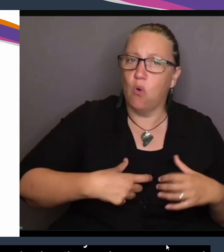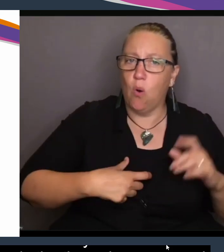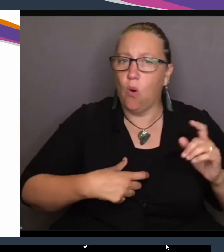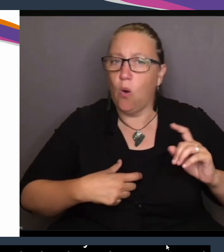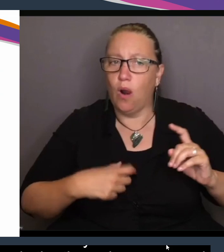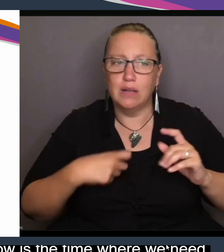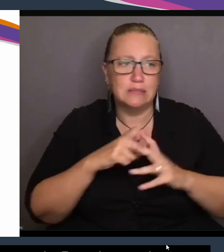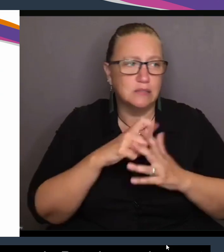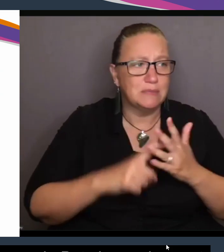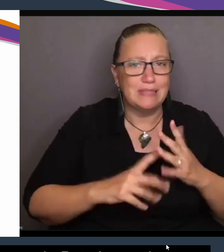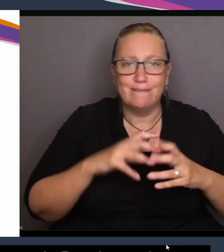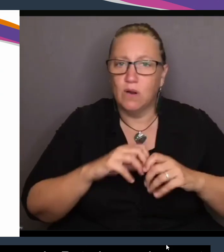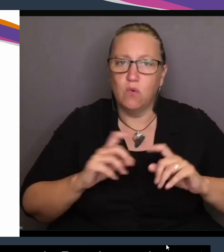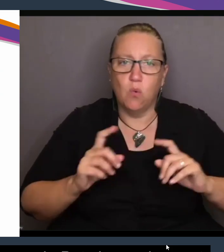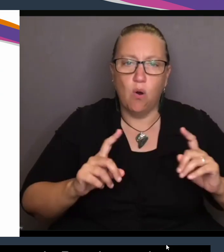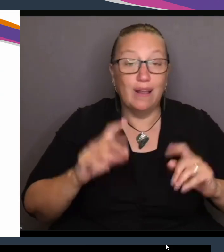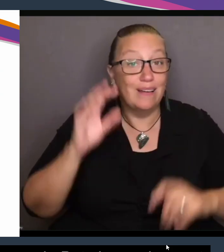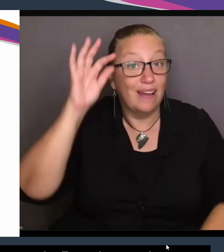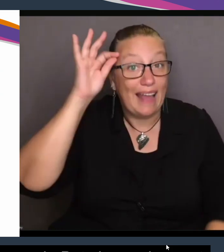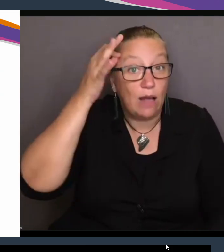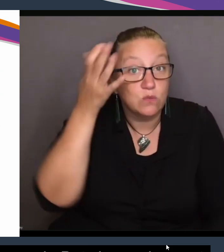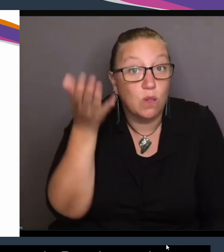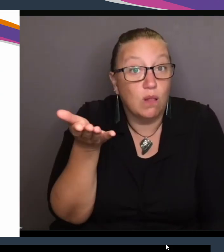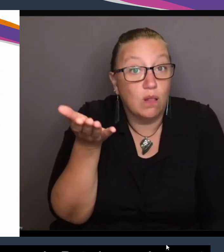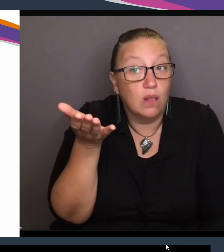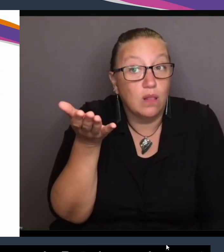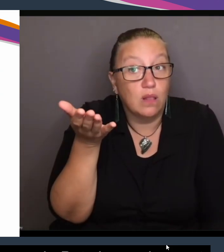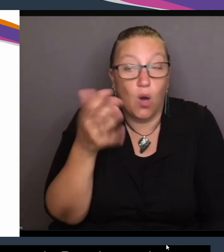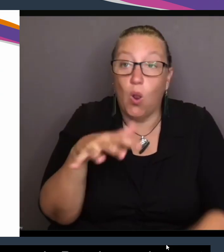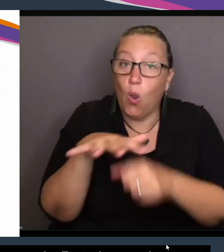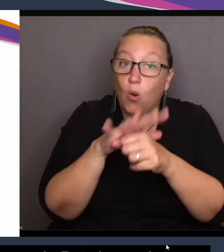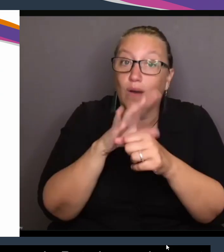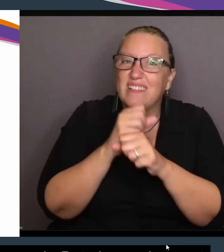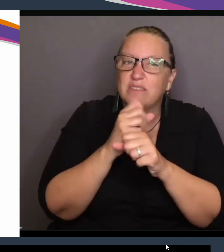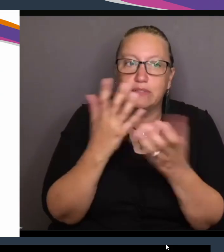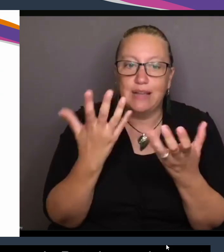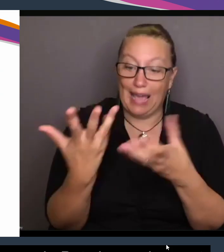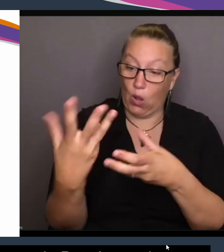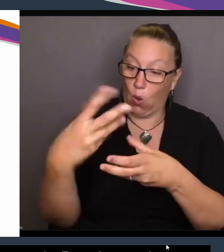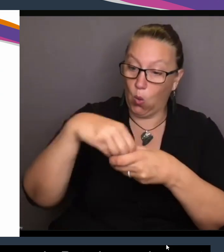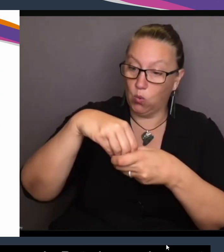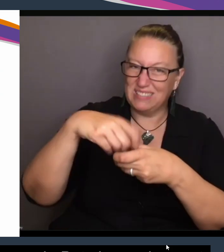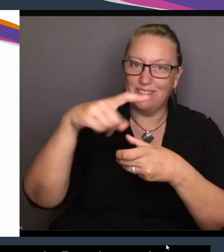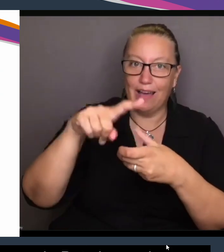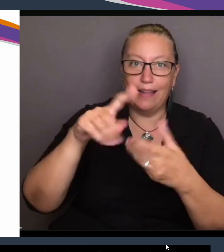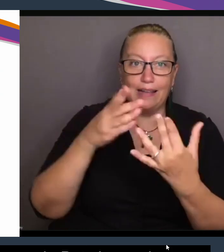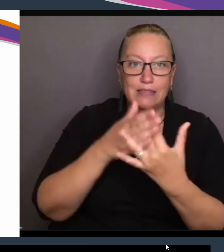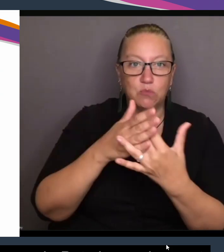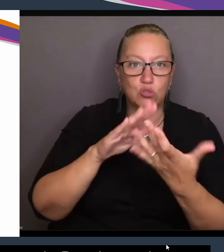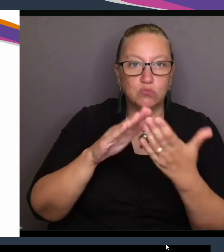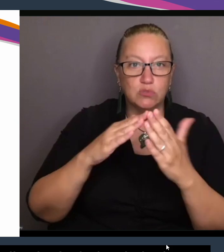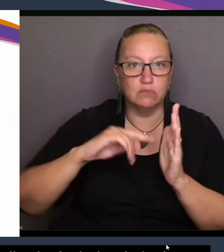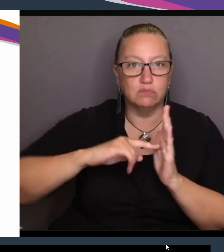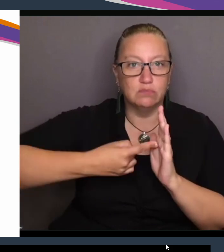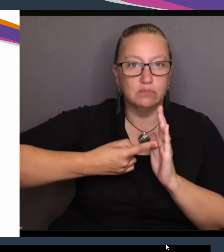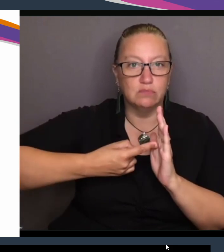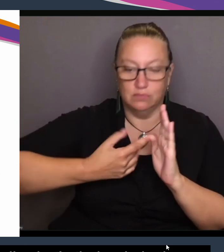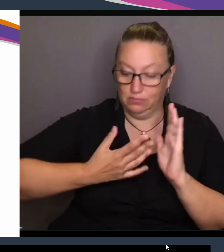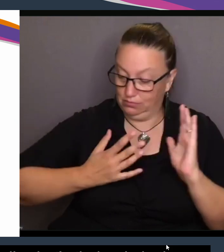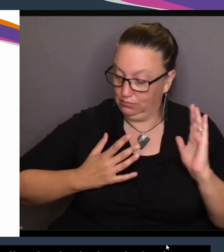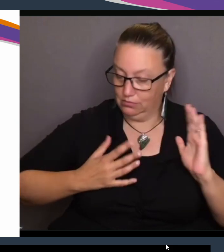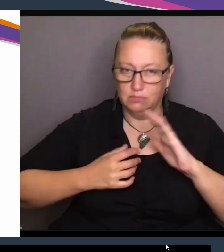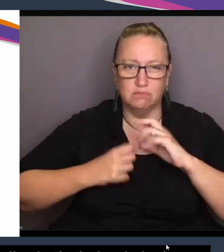landscape? Local government, for example. Inclusive and accessible communities is an absolute bedrock and